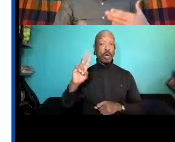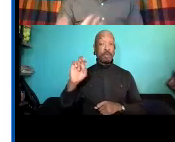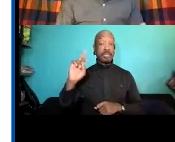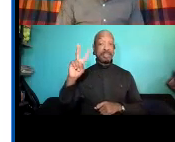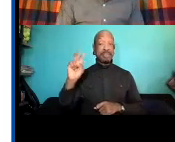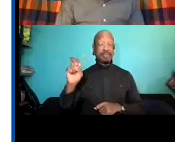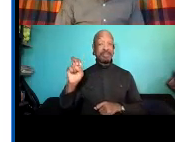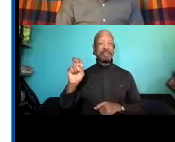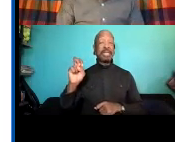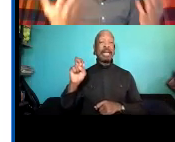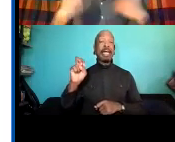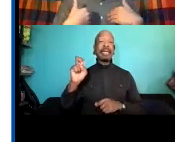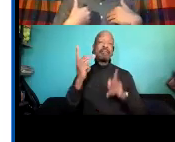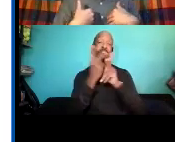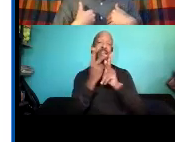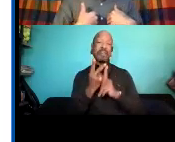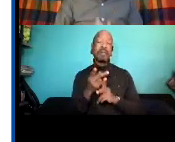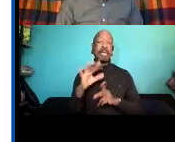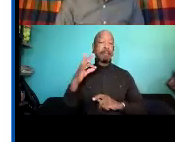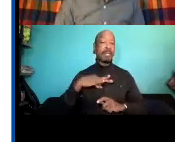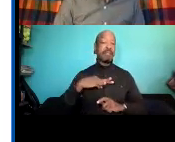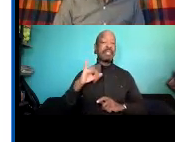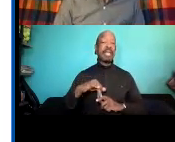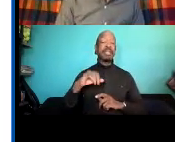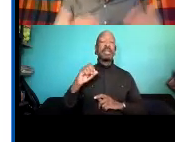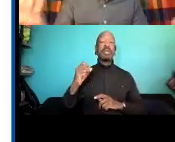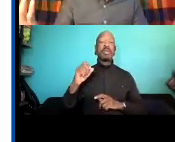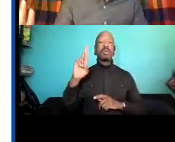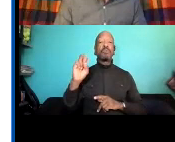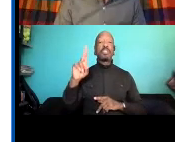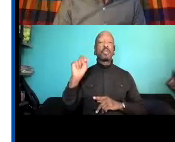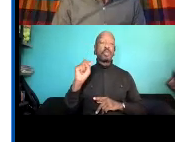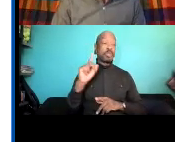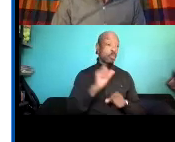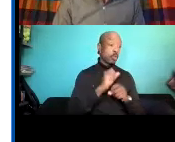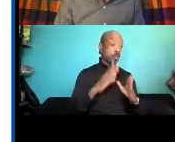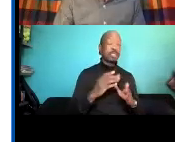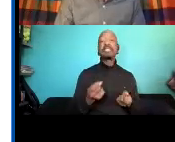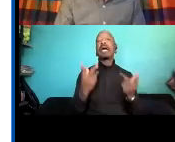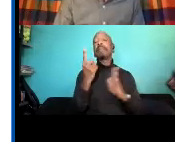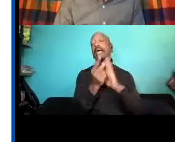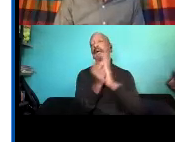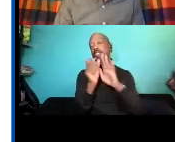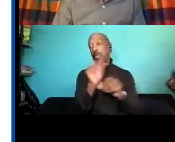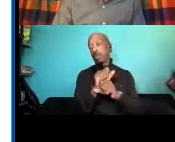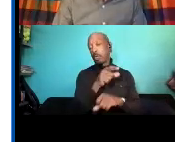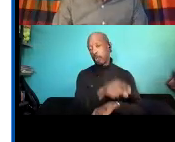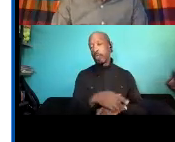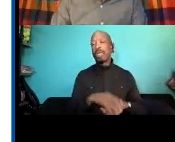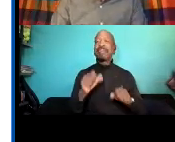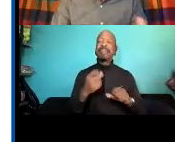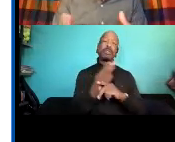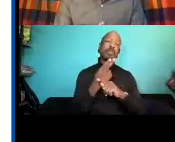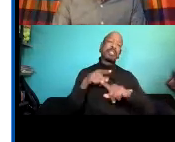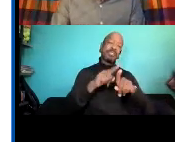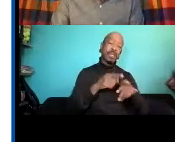or calculate that benefit, that return to the worker members, is the number of hours that they worked. But you can use it different ways and different